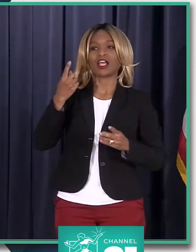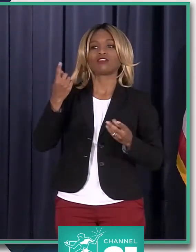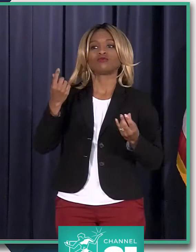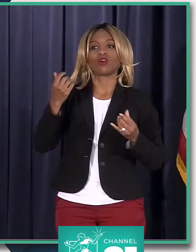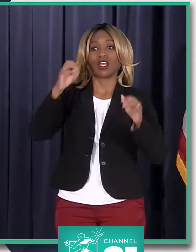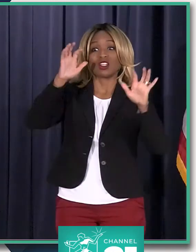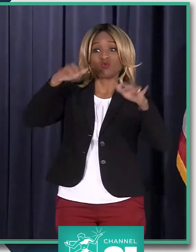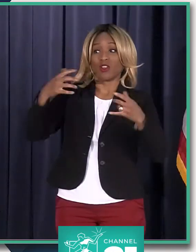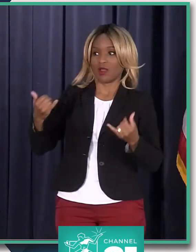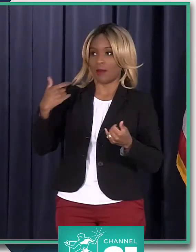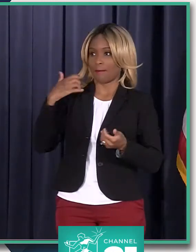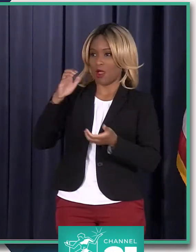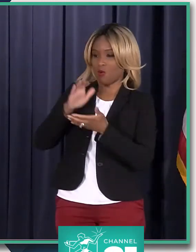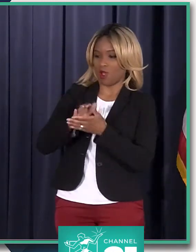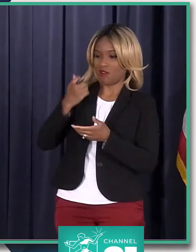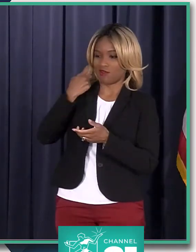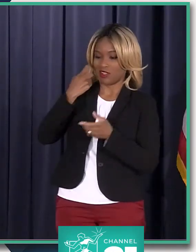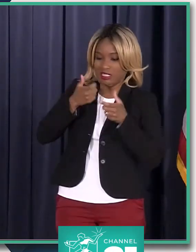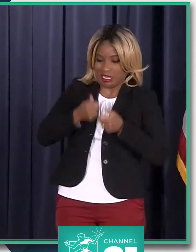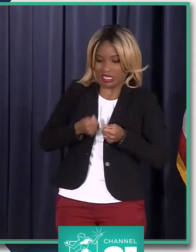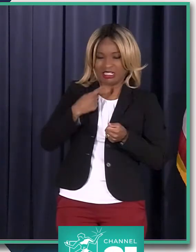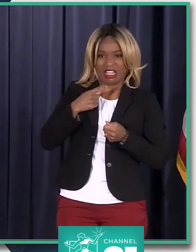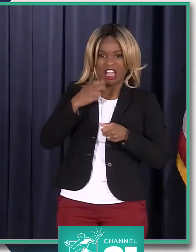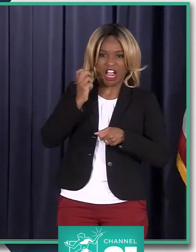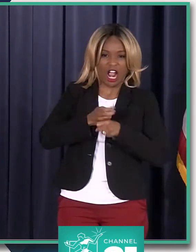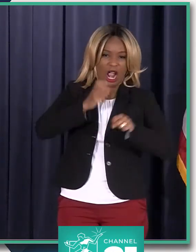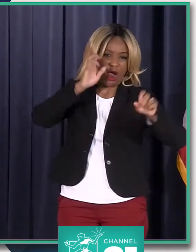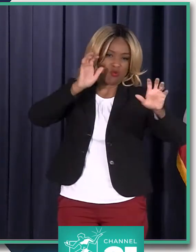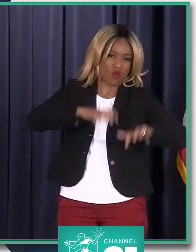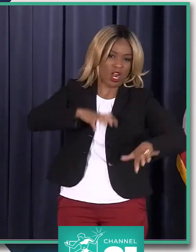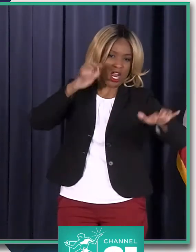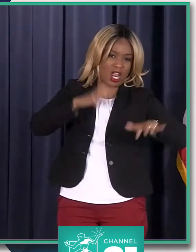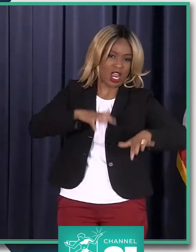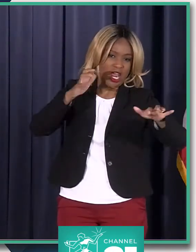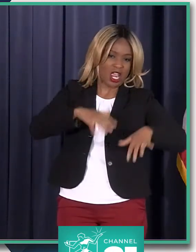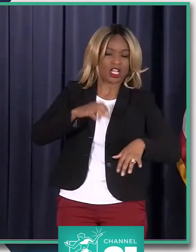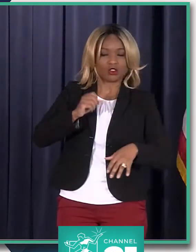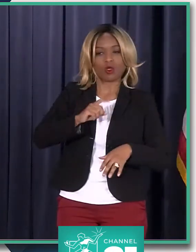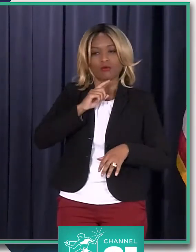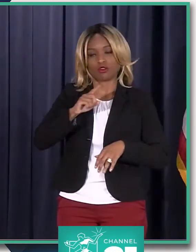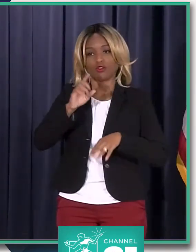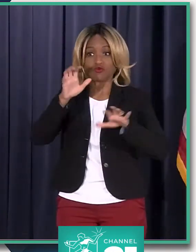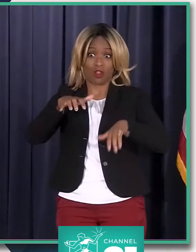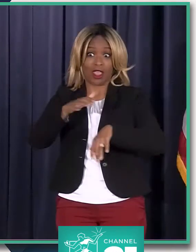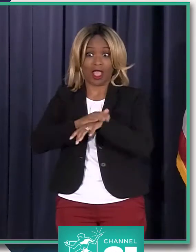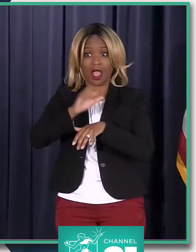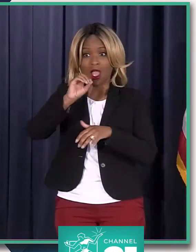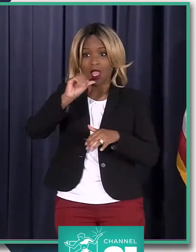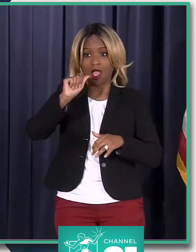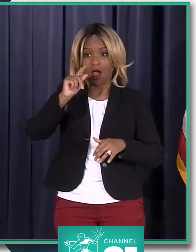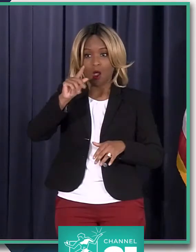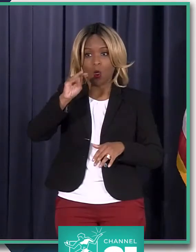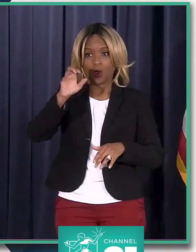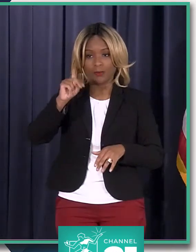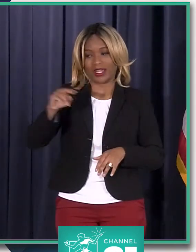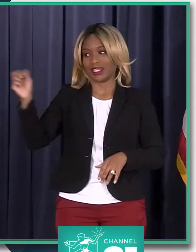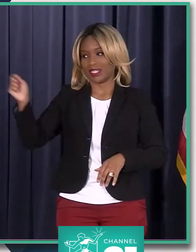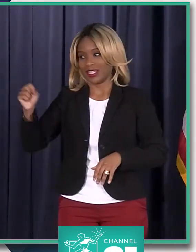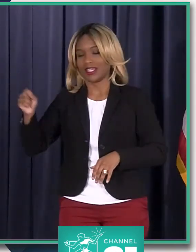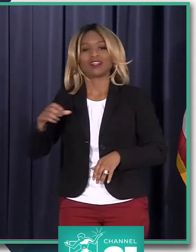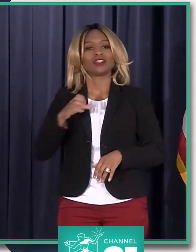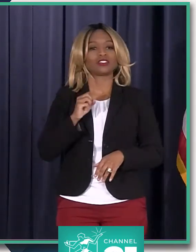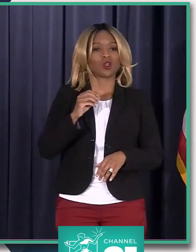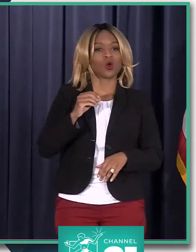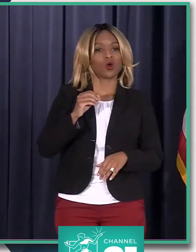text from my wife telling me how hard it was raining in Northwest Detroit. So I'm sure it's raining on Oakman. Very much so. In the very